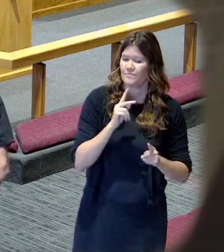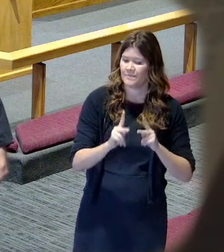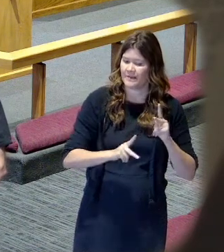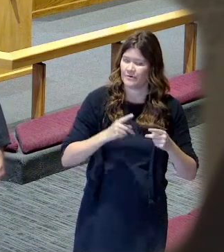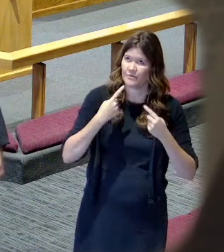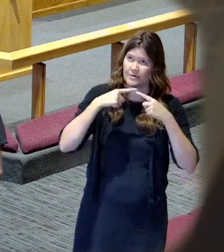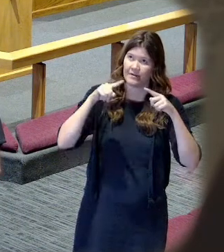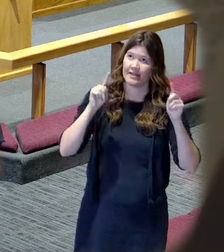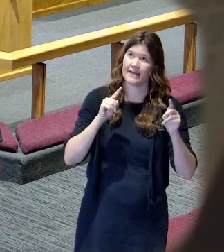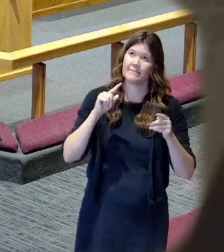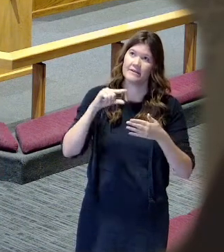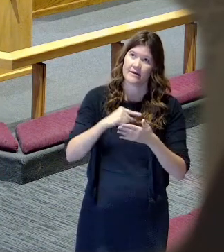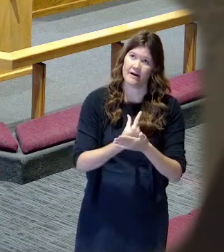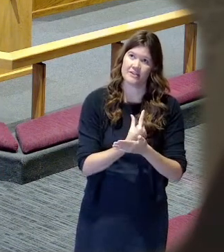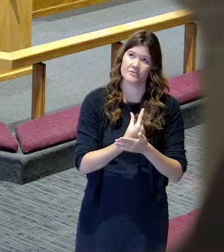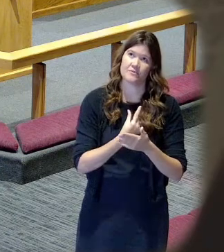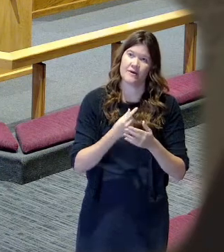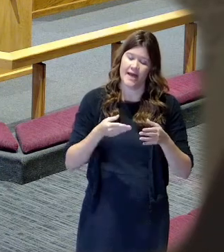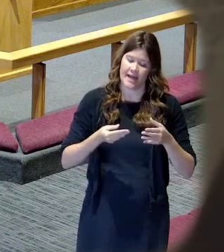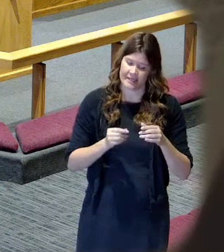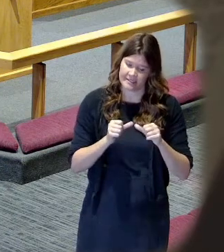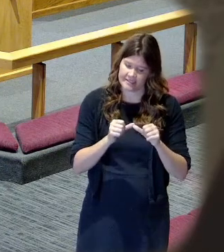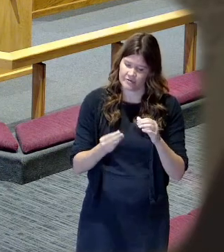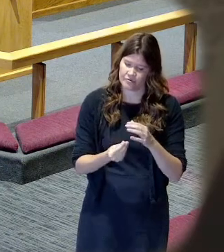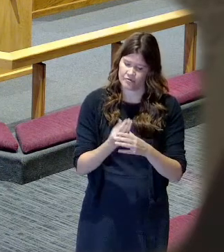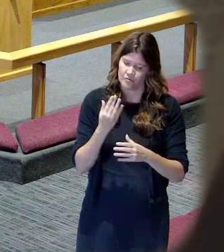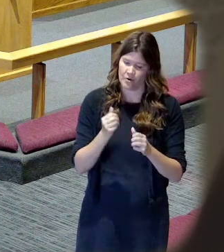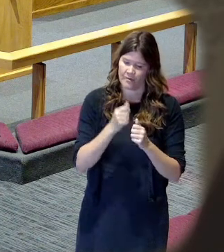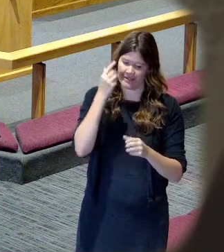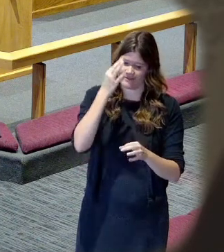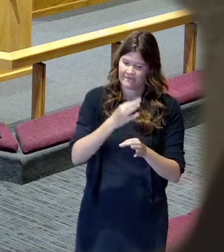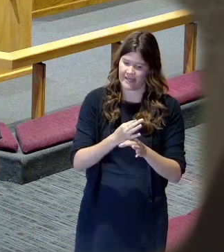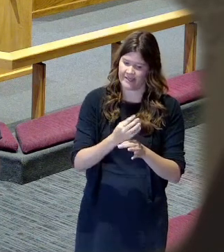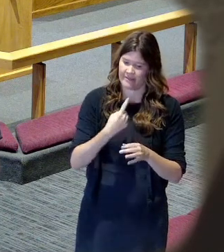faith and grow in it. Let us pray to the Lord.